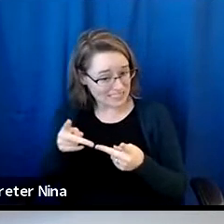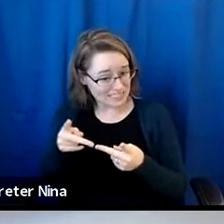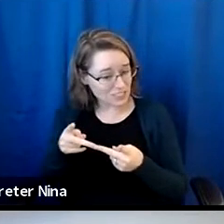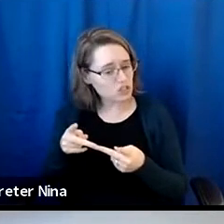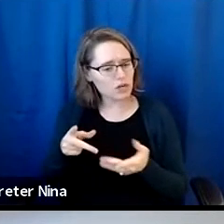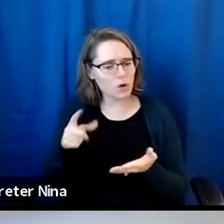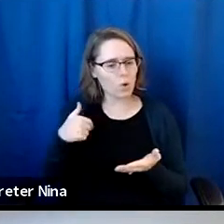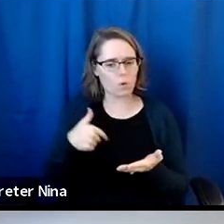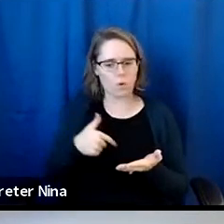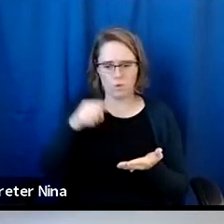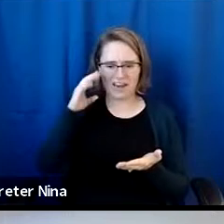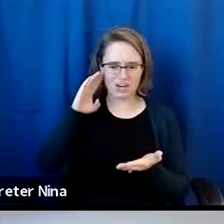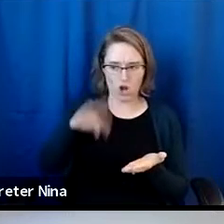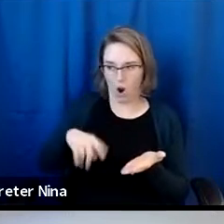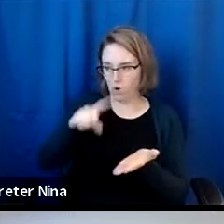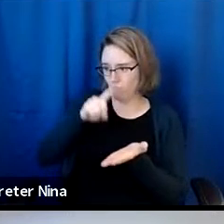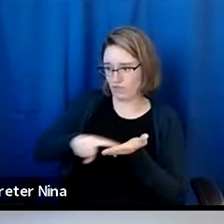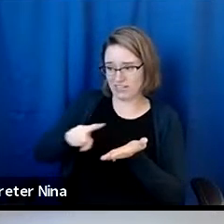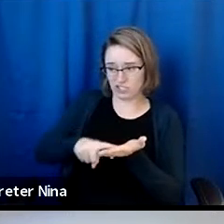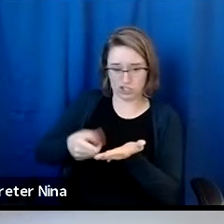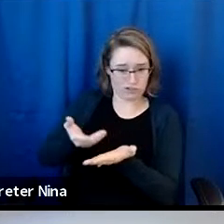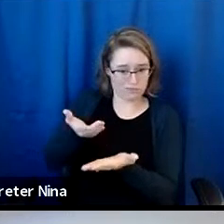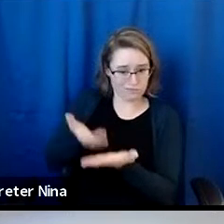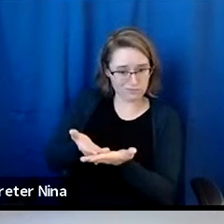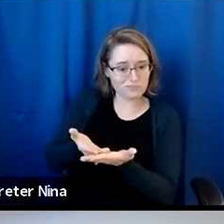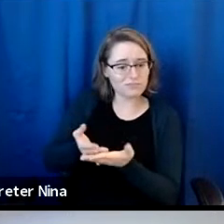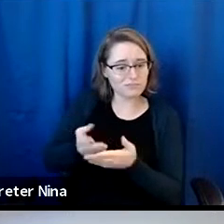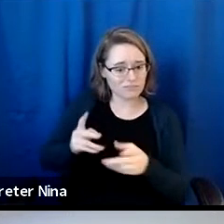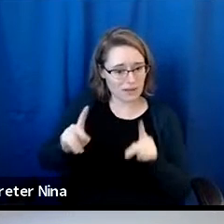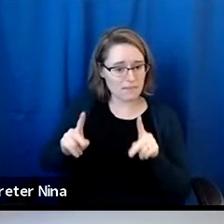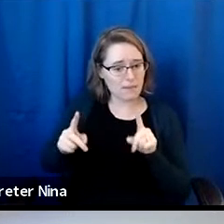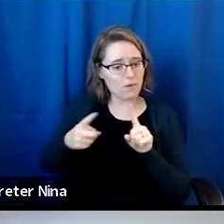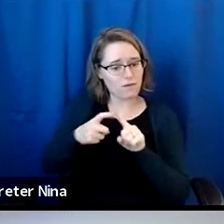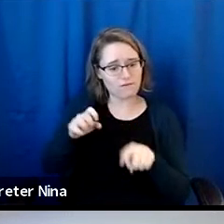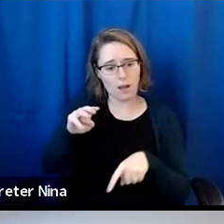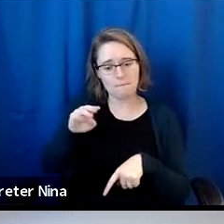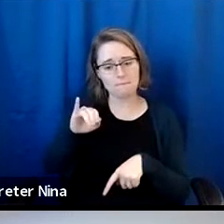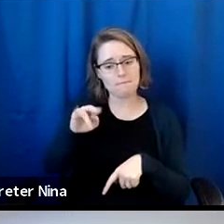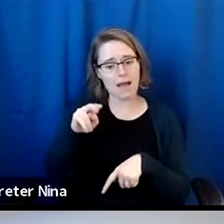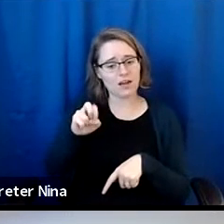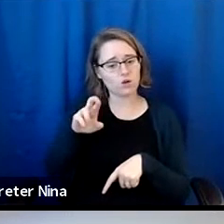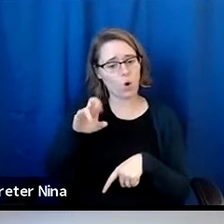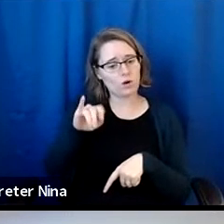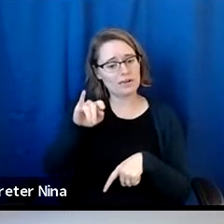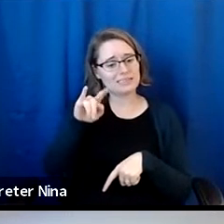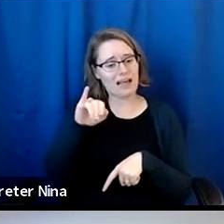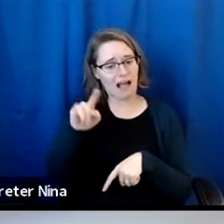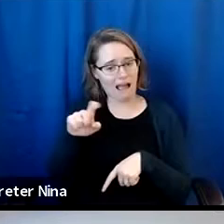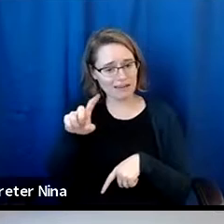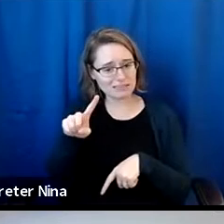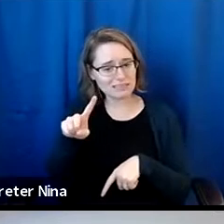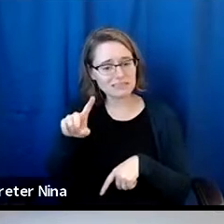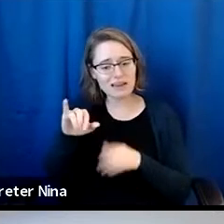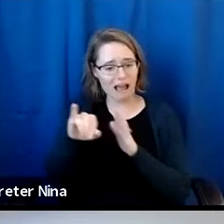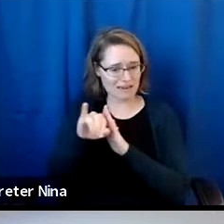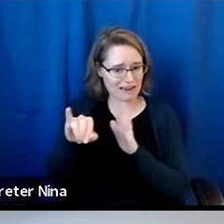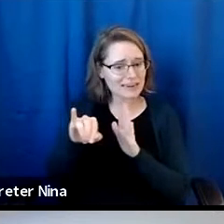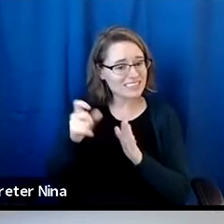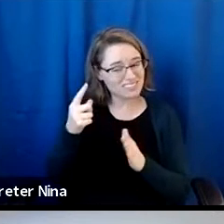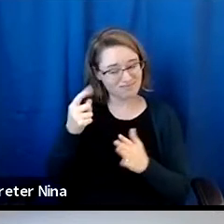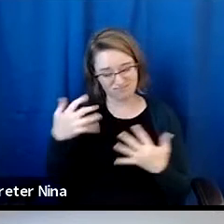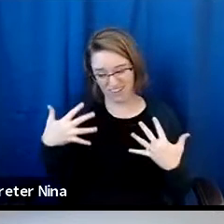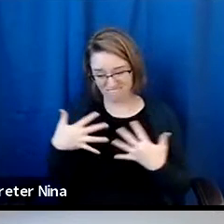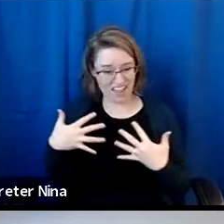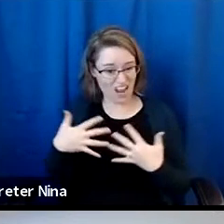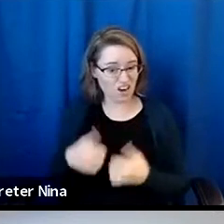that research speaks to folks from minoritized identities, and this impacts everyone, but fear, that